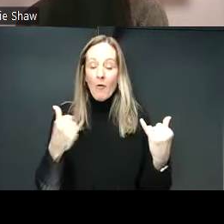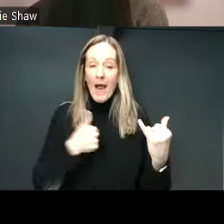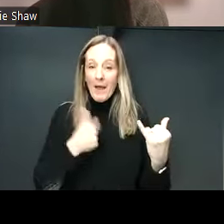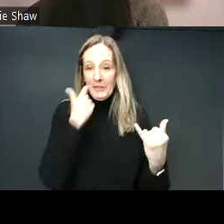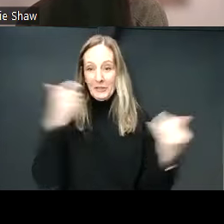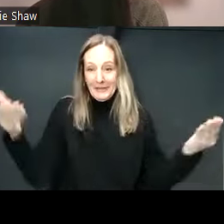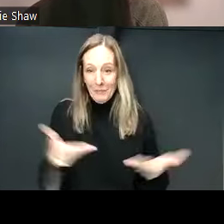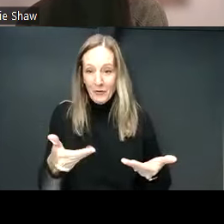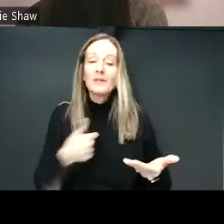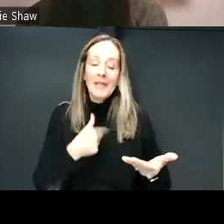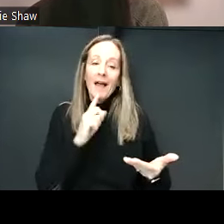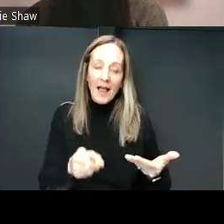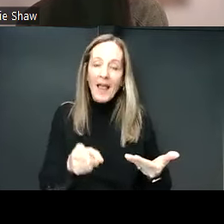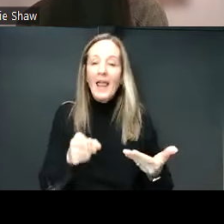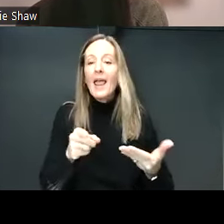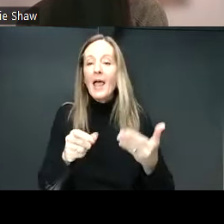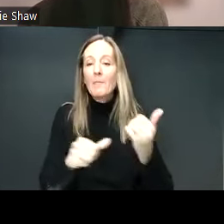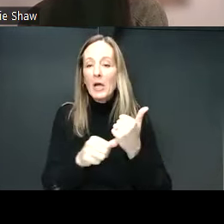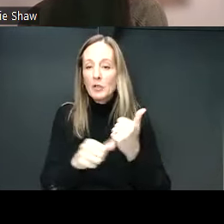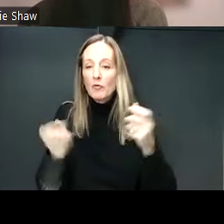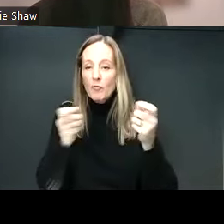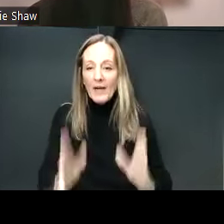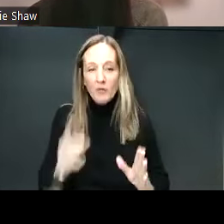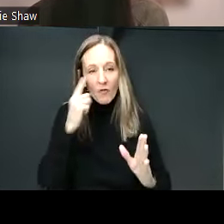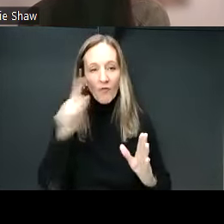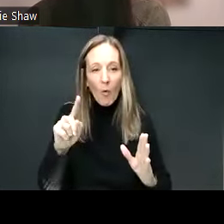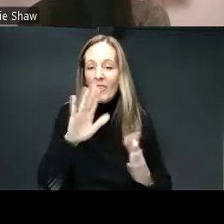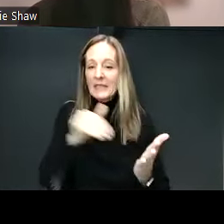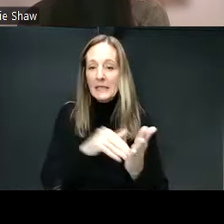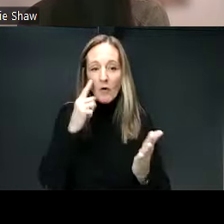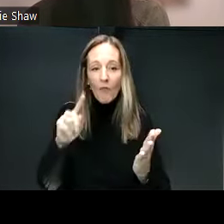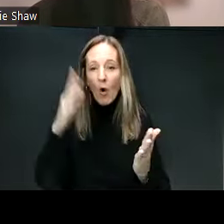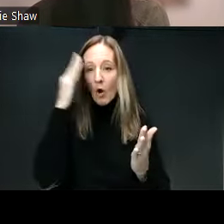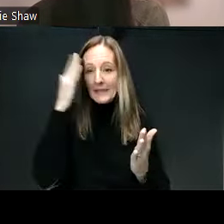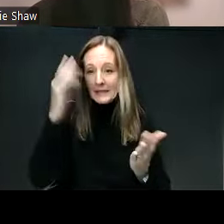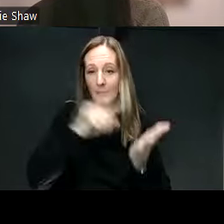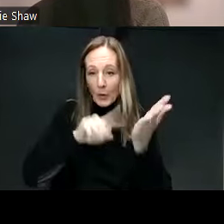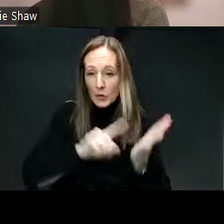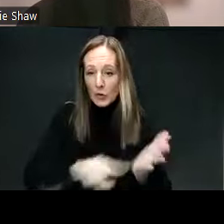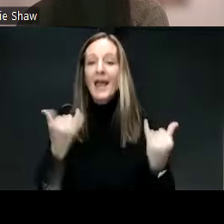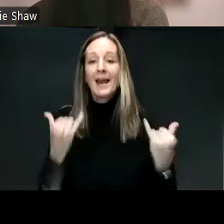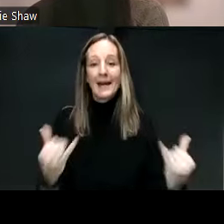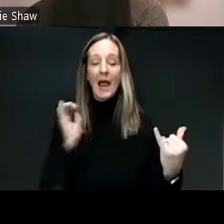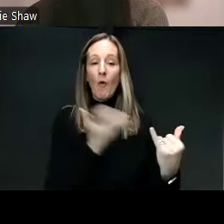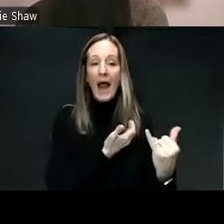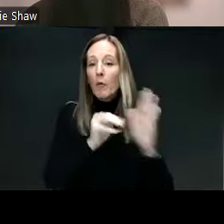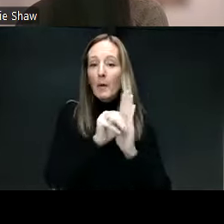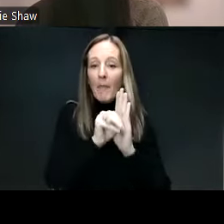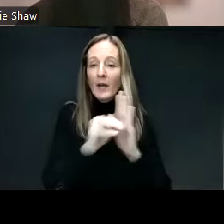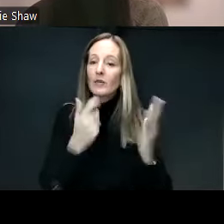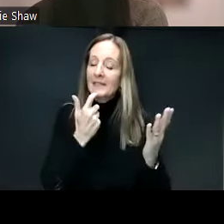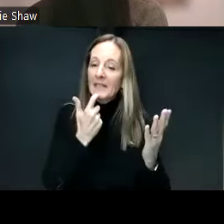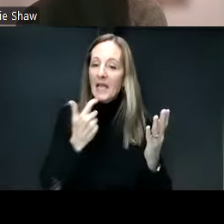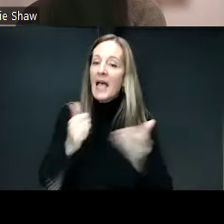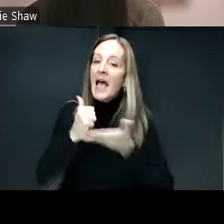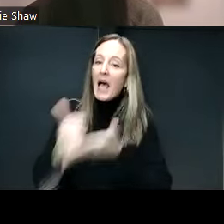introduced, I am the Associate Director for the Center for Autism Research at Kessler Foundation, and our whole motto is really helping youth succeed by focusing